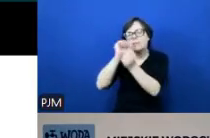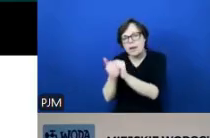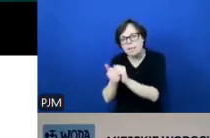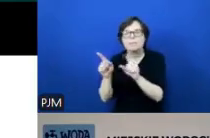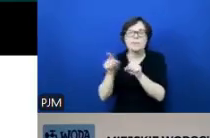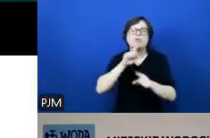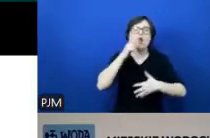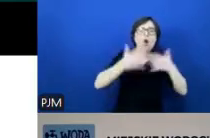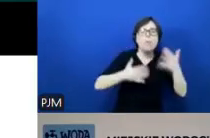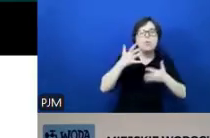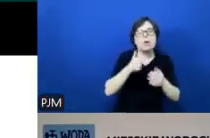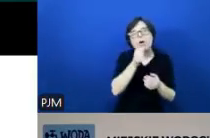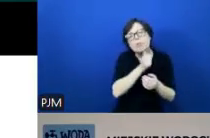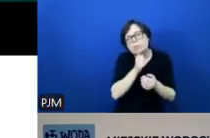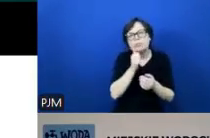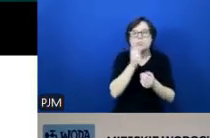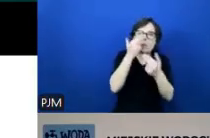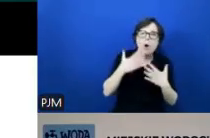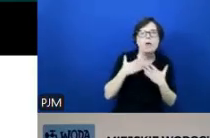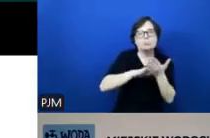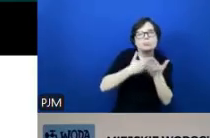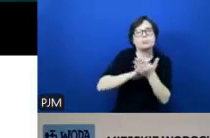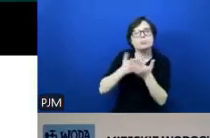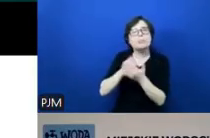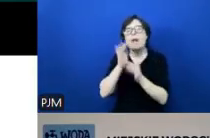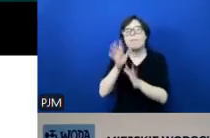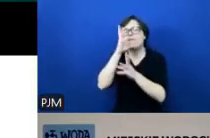performing hydraulic calculations and computer simulations